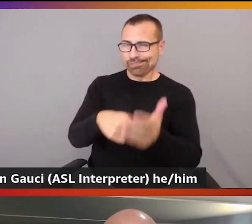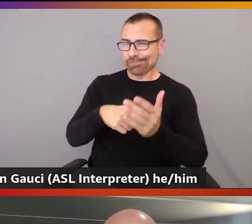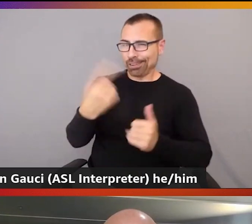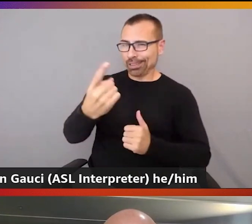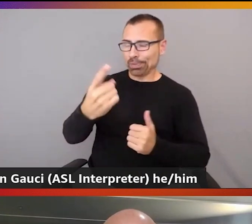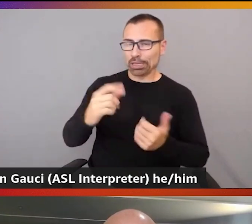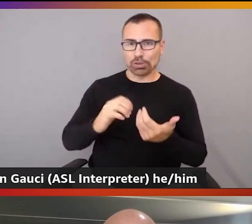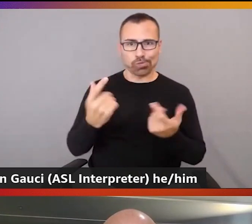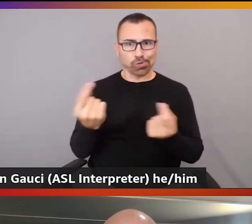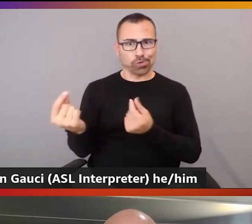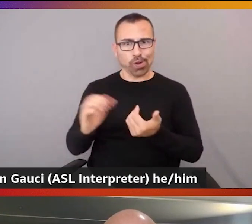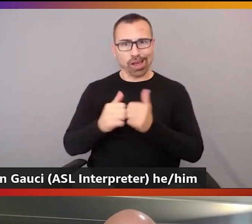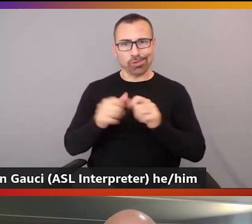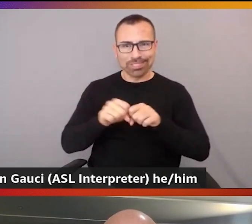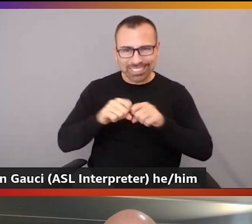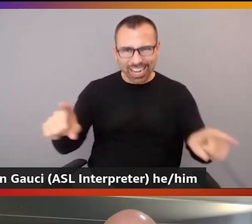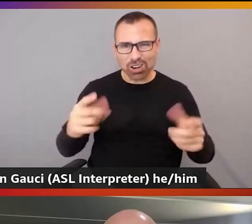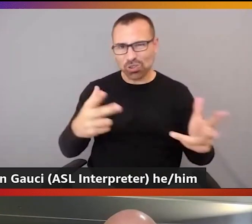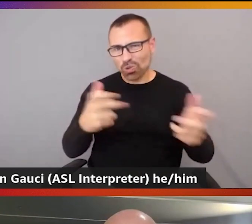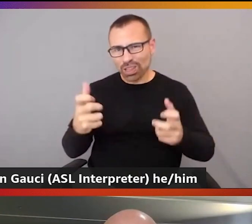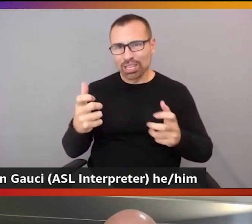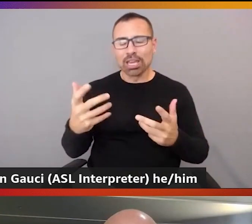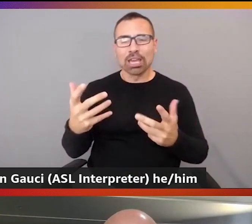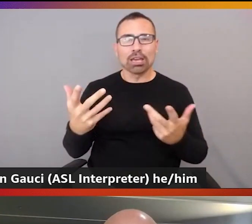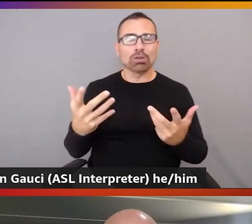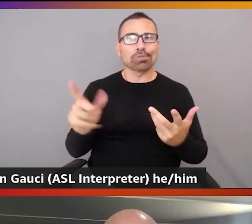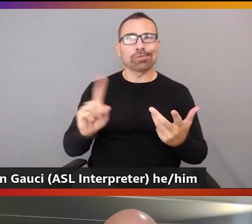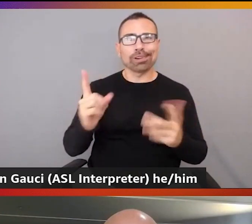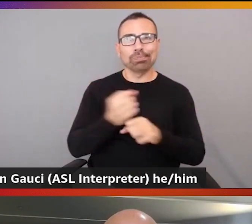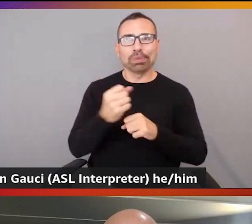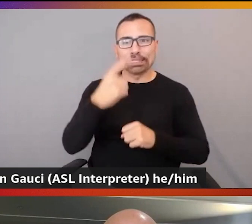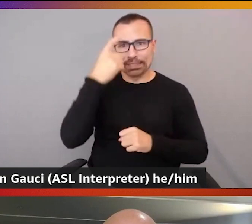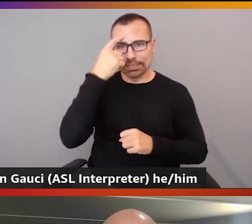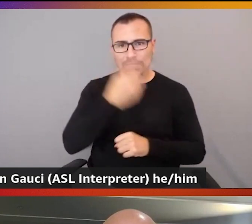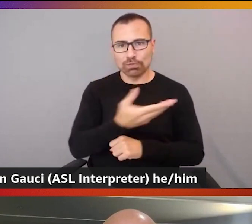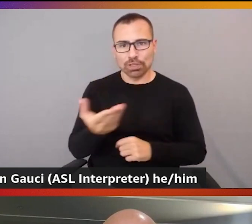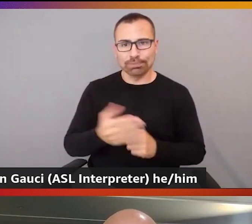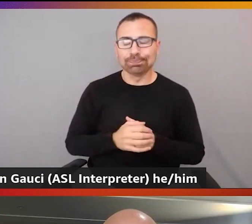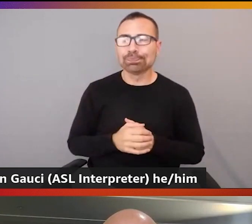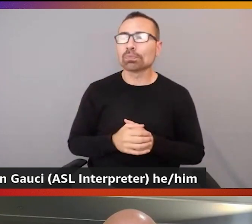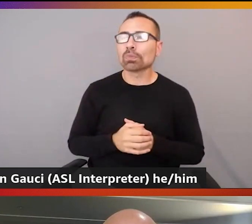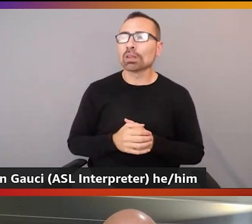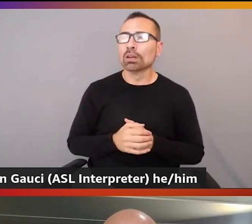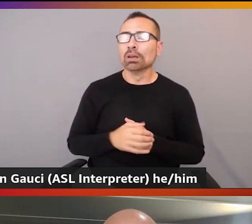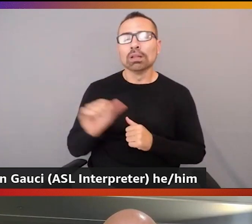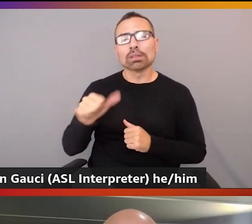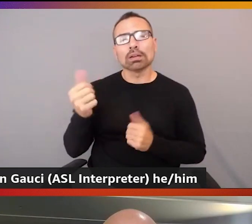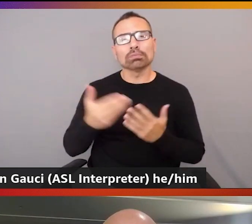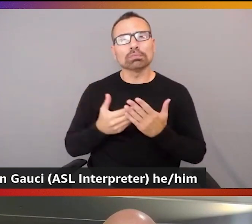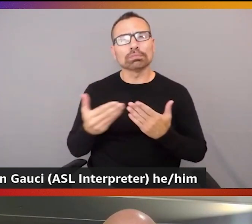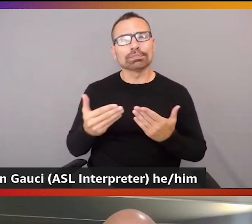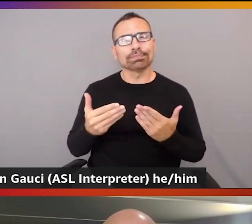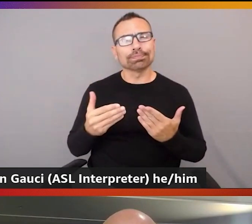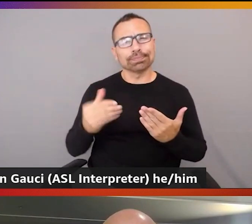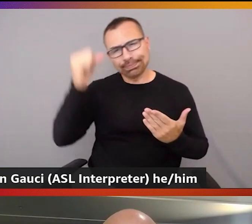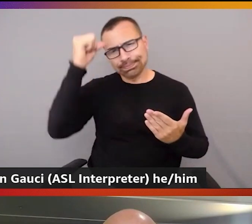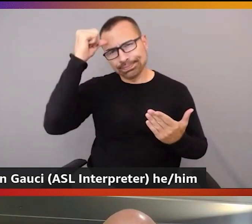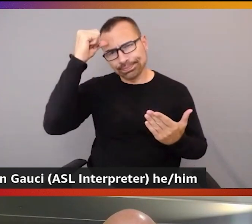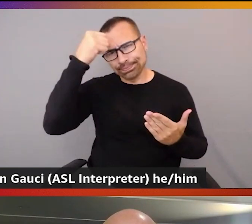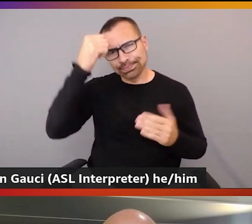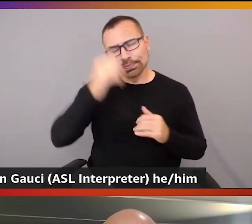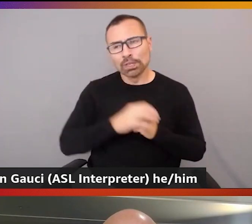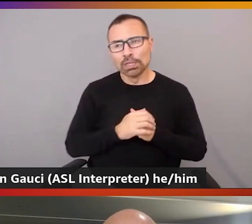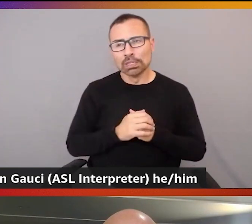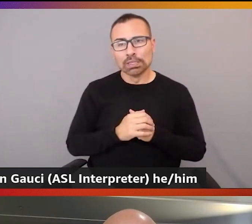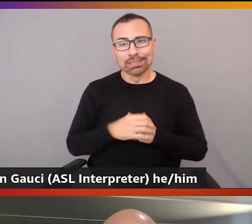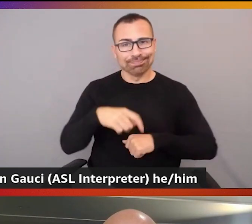as possible in a way that makes the most sense for them? And the other thing to note is that times